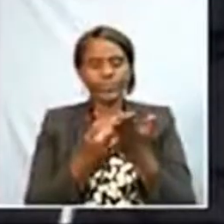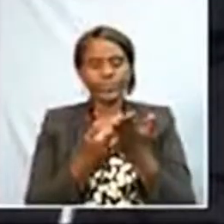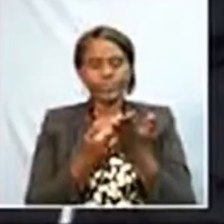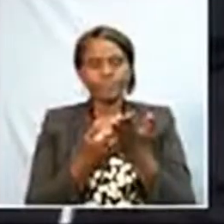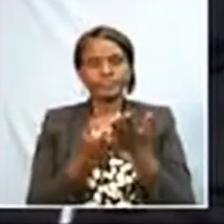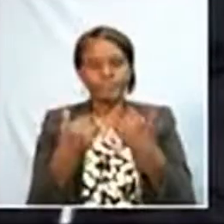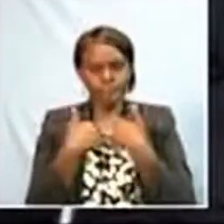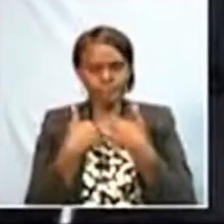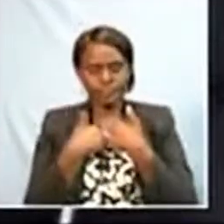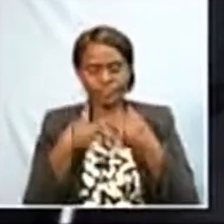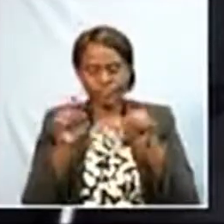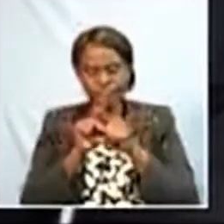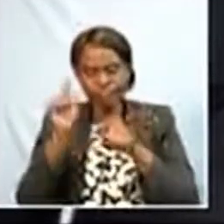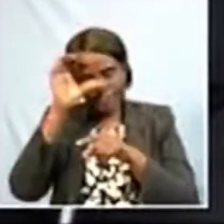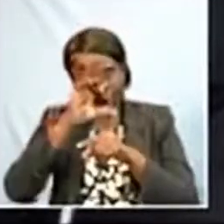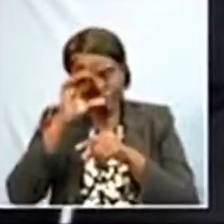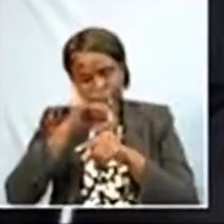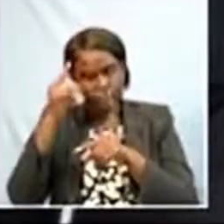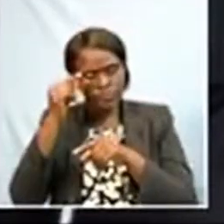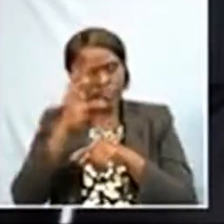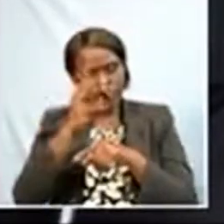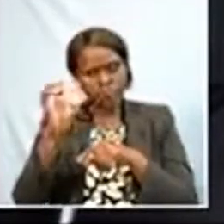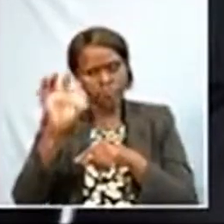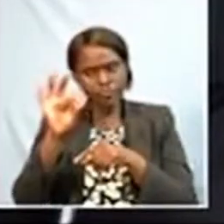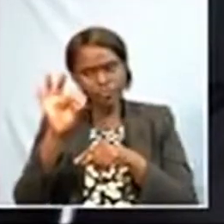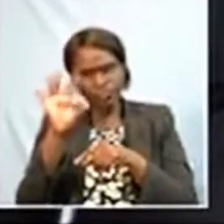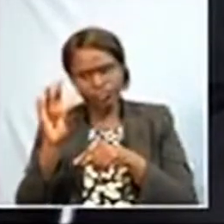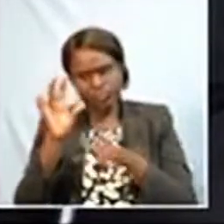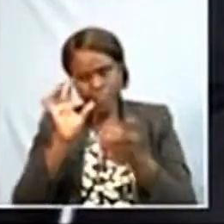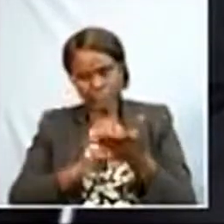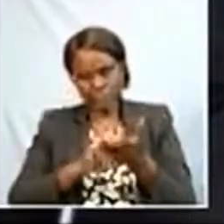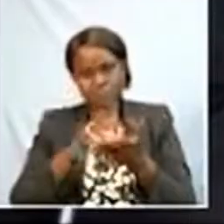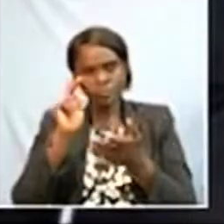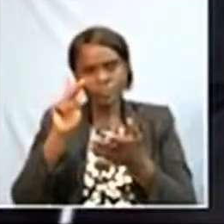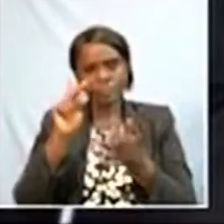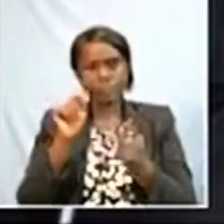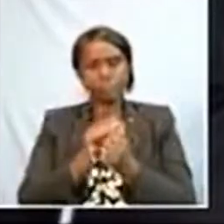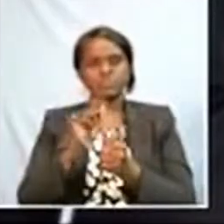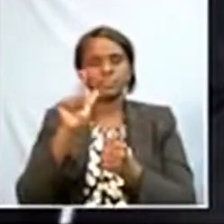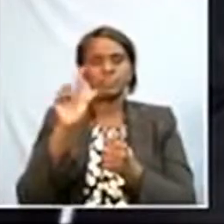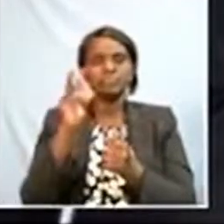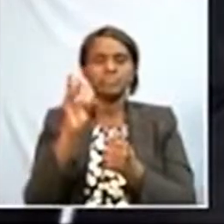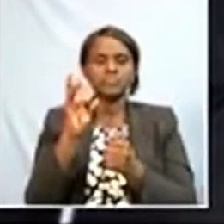they have sourced for 697,000 kwacha and 26,